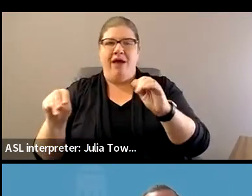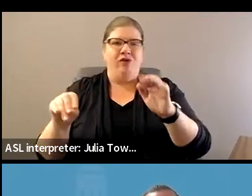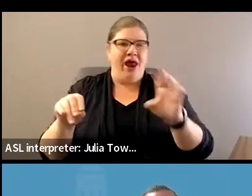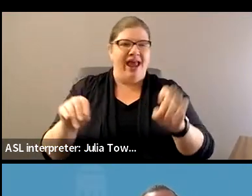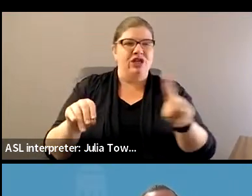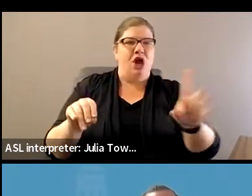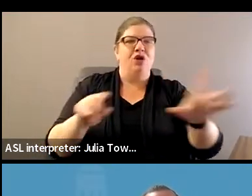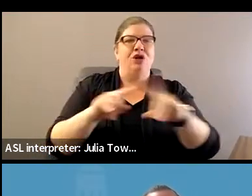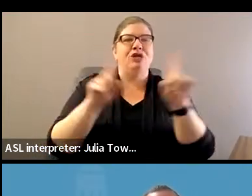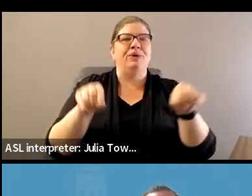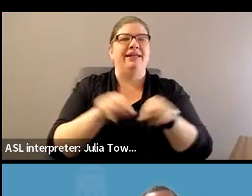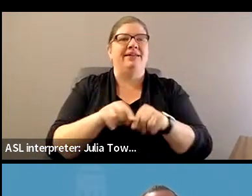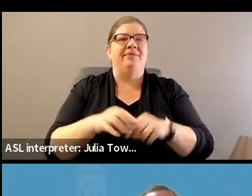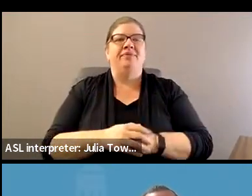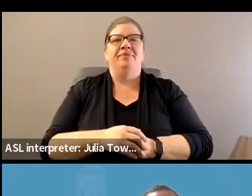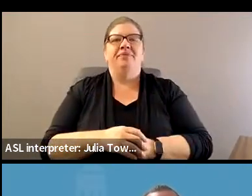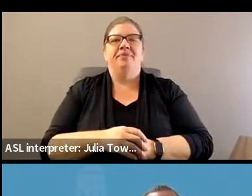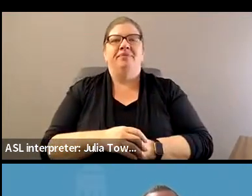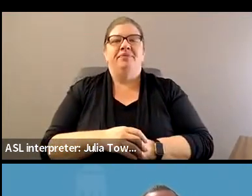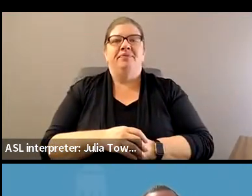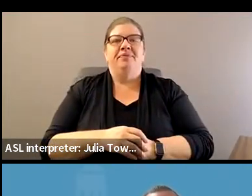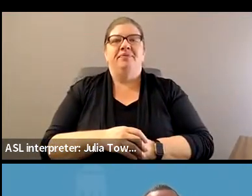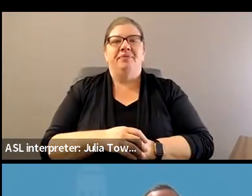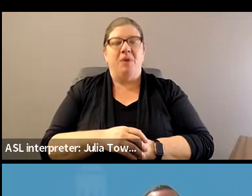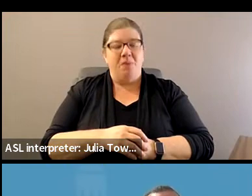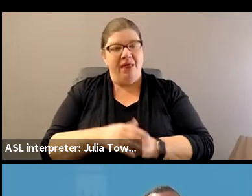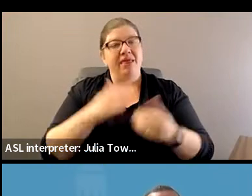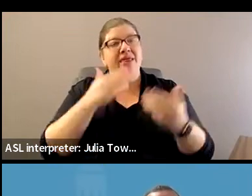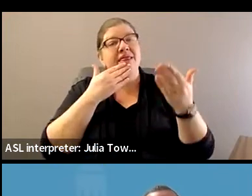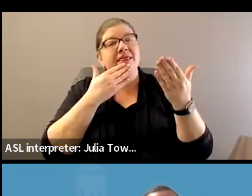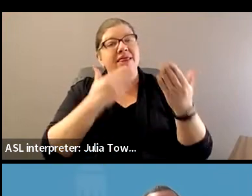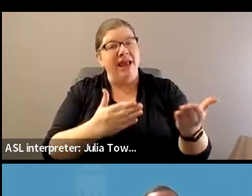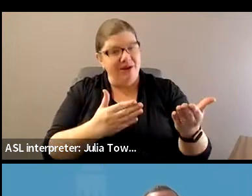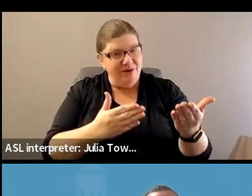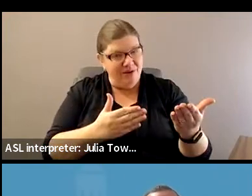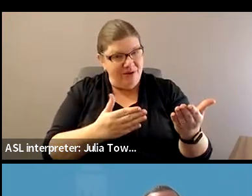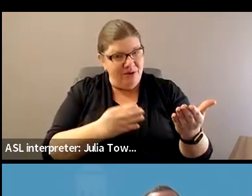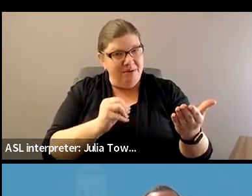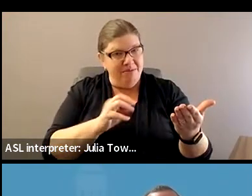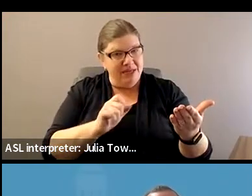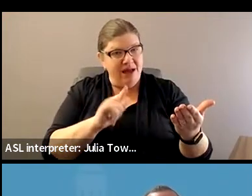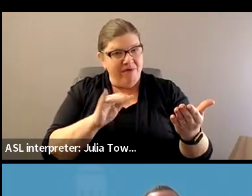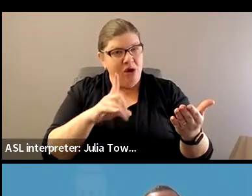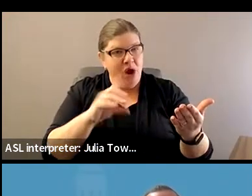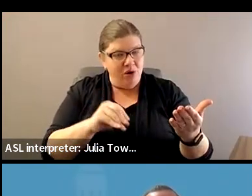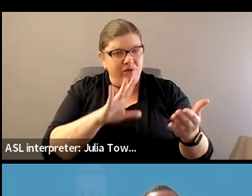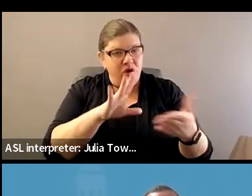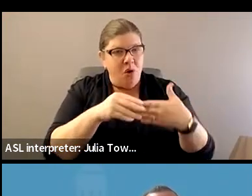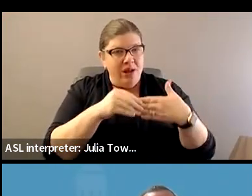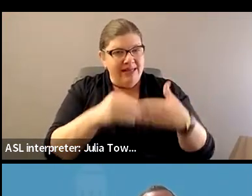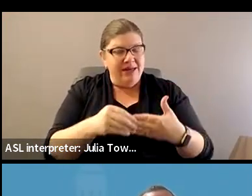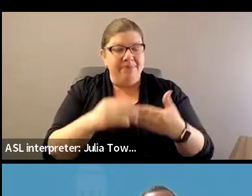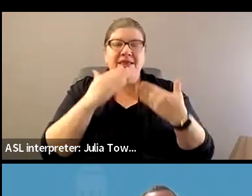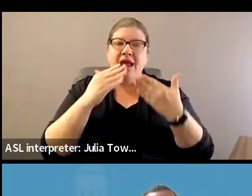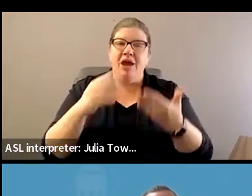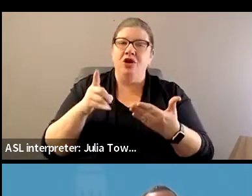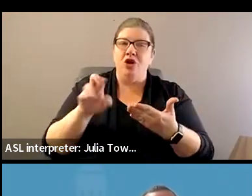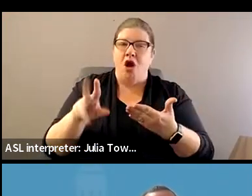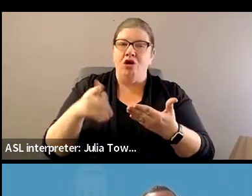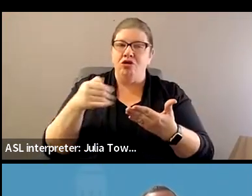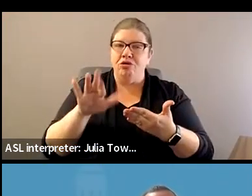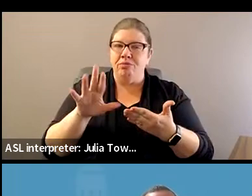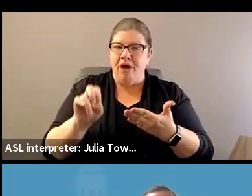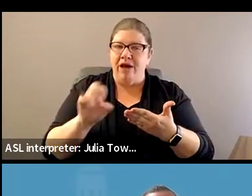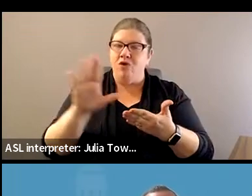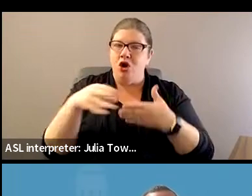screen. Well, first of all, thank you, Ms. Alvarado. Thank you for your leadership, and thank you to Dr. Price for her